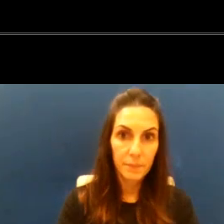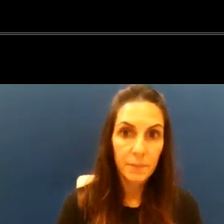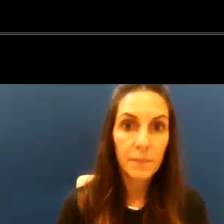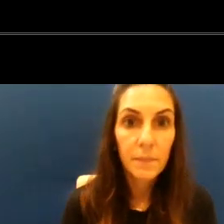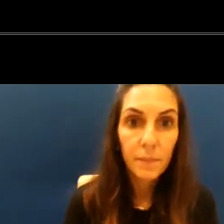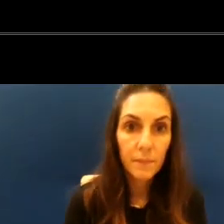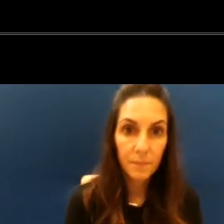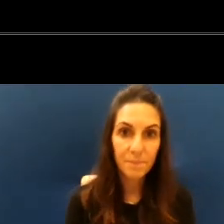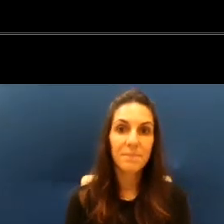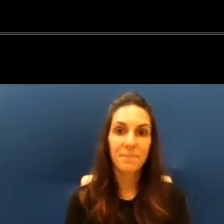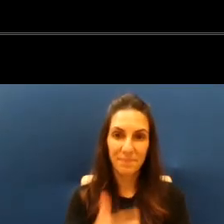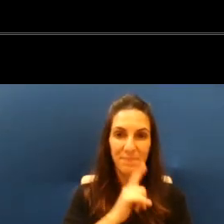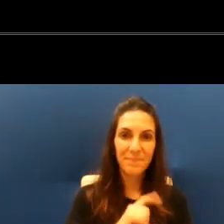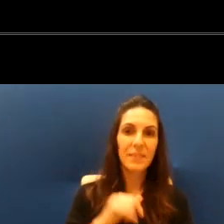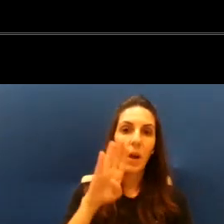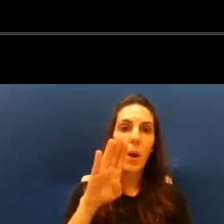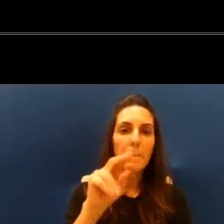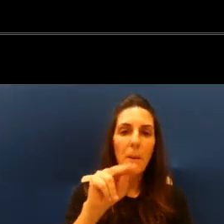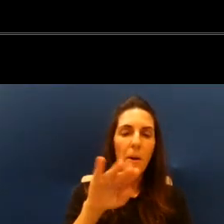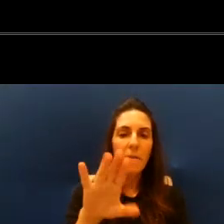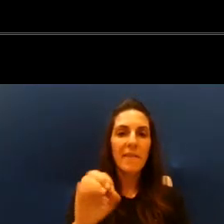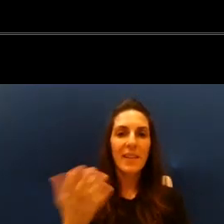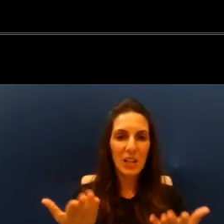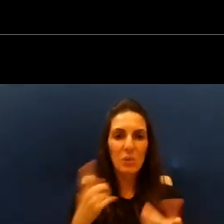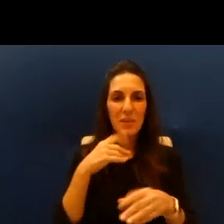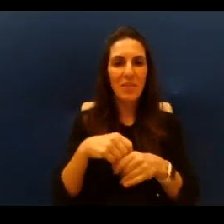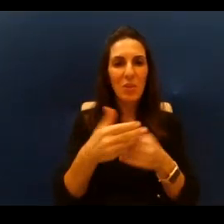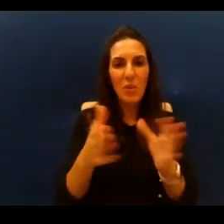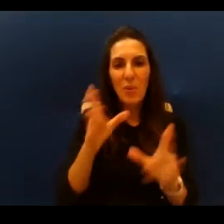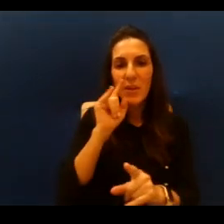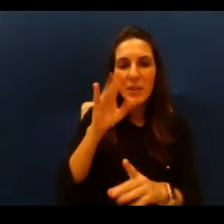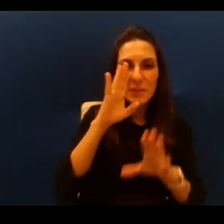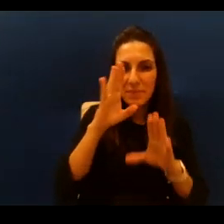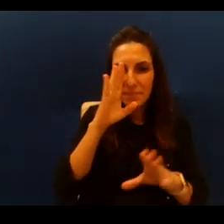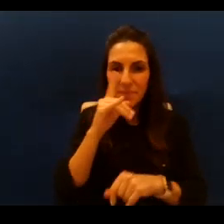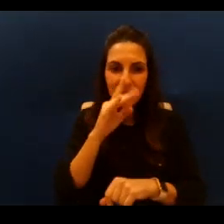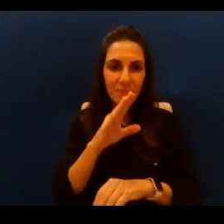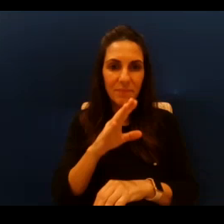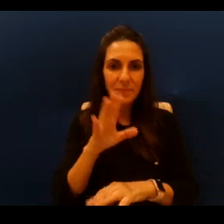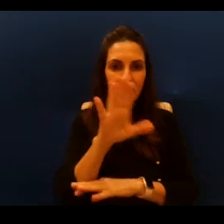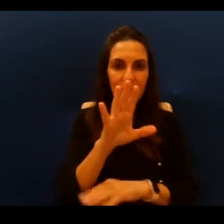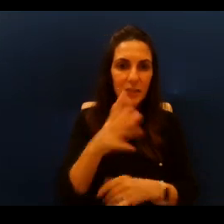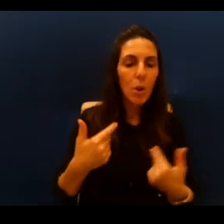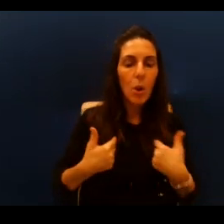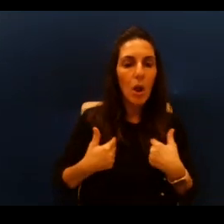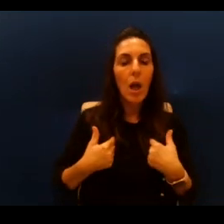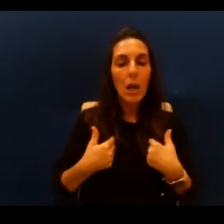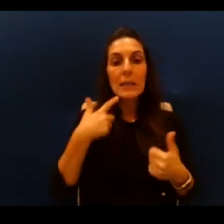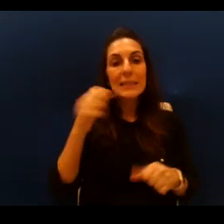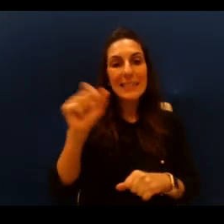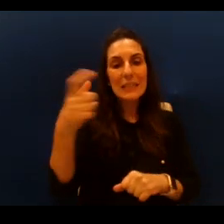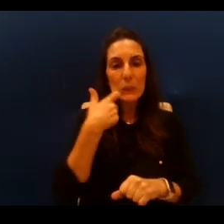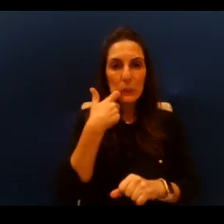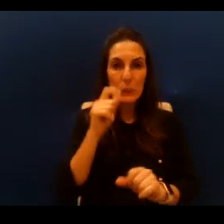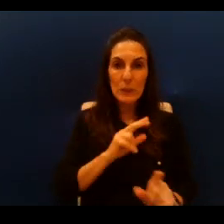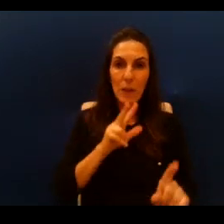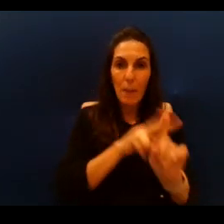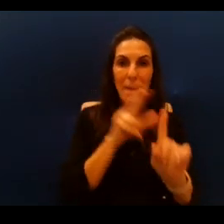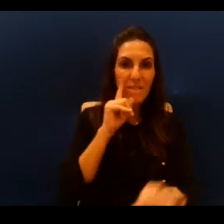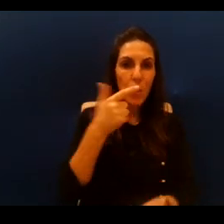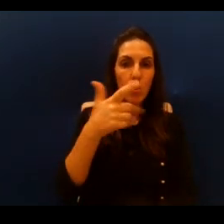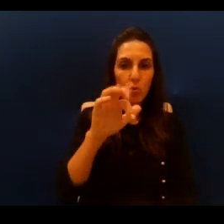All right, we have Bonnie in the room. Good evening, Board. Bonnie Nicklin, Grants and Project Manager. Yes, they have applied for the grant and they received